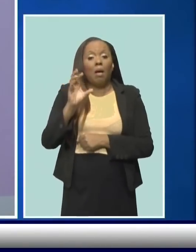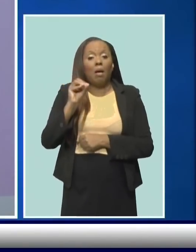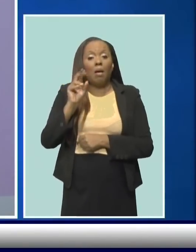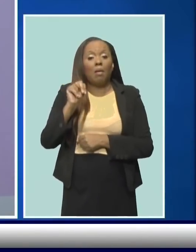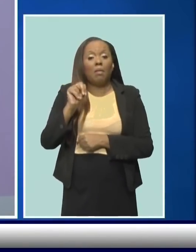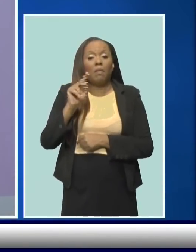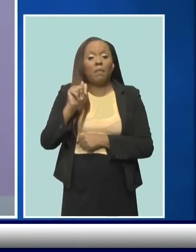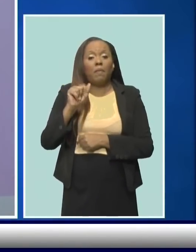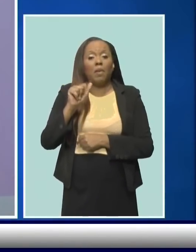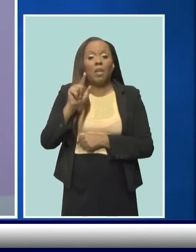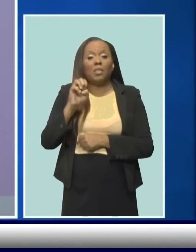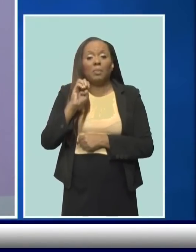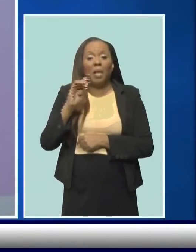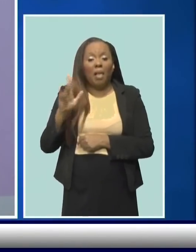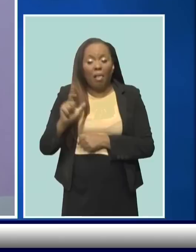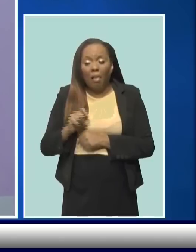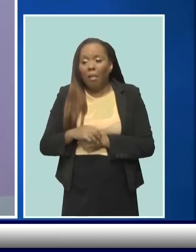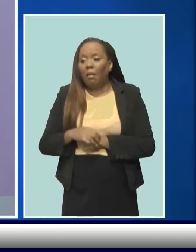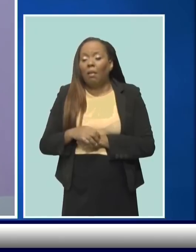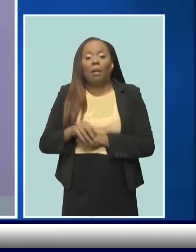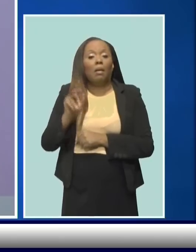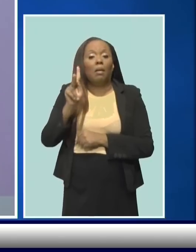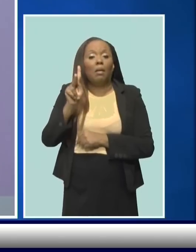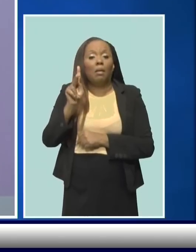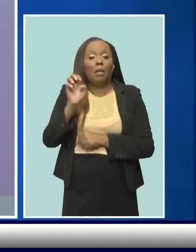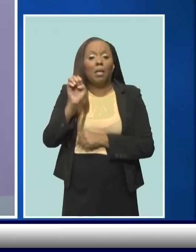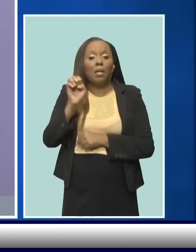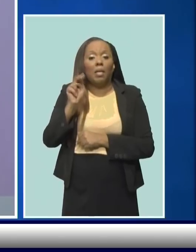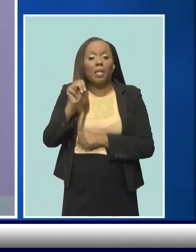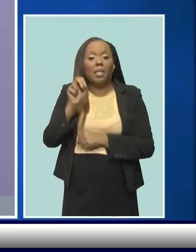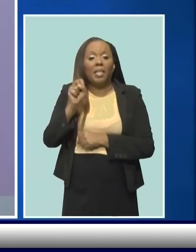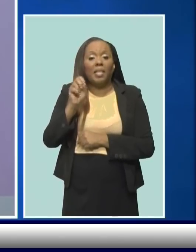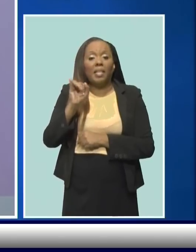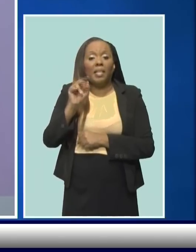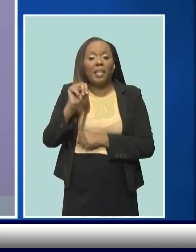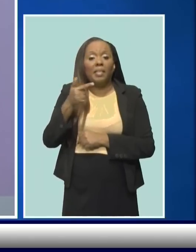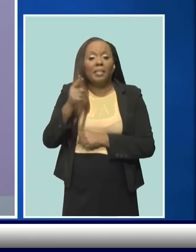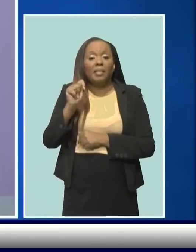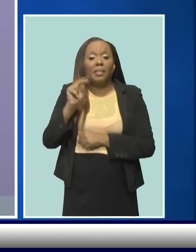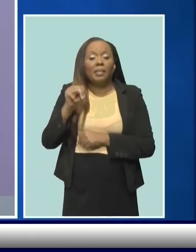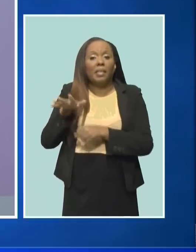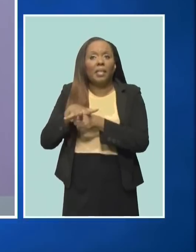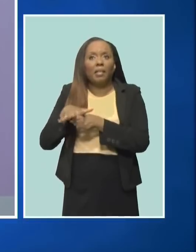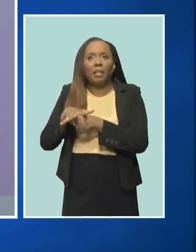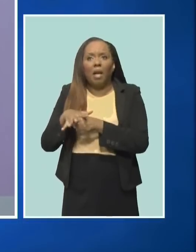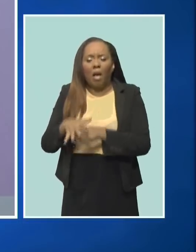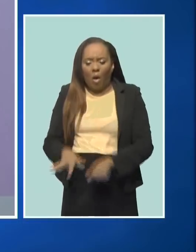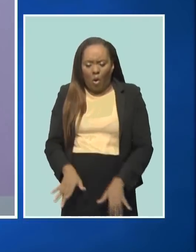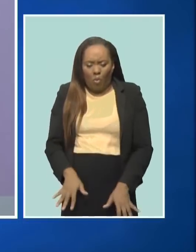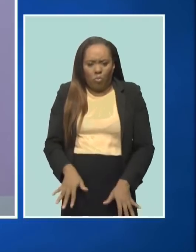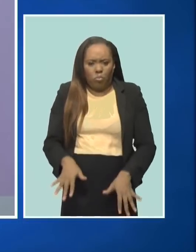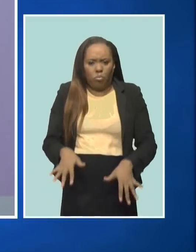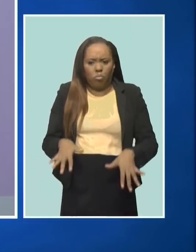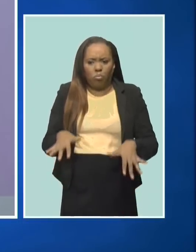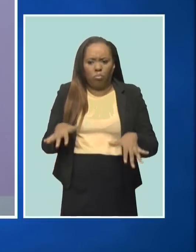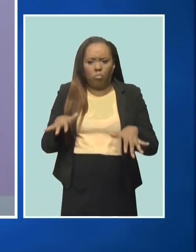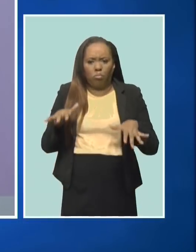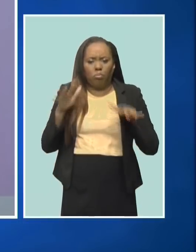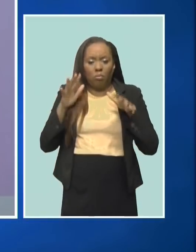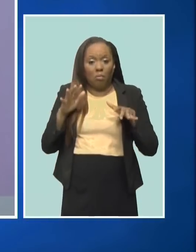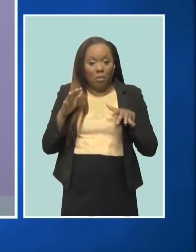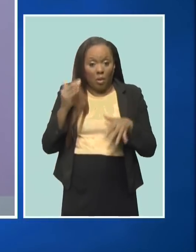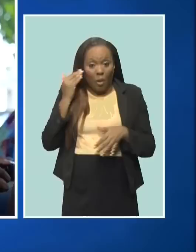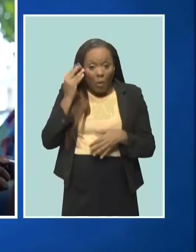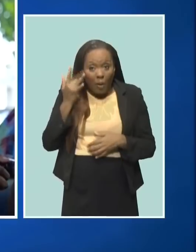Fontebelle, all the way by Kensington, flood out. Nothing come past. And you know what I was? Before you get to the